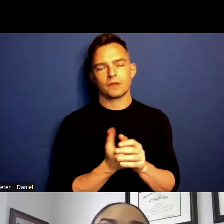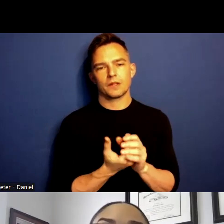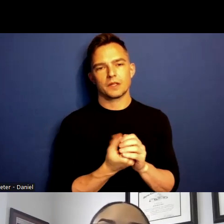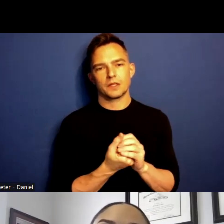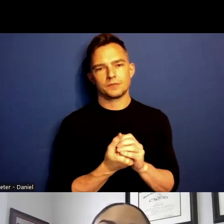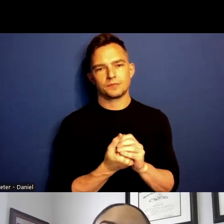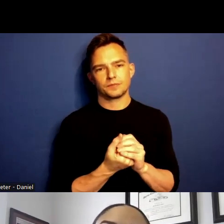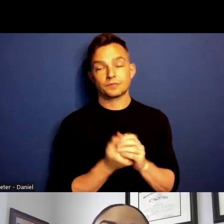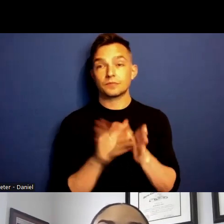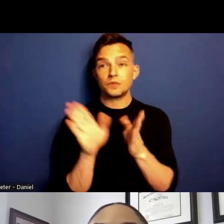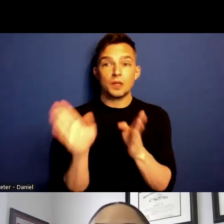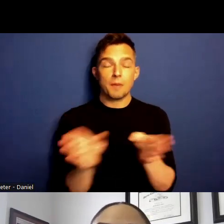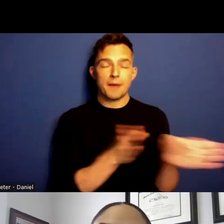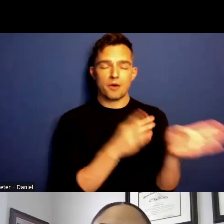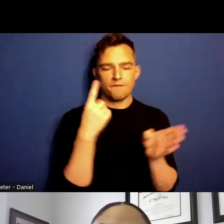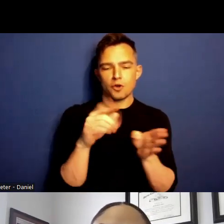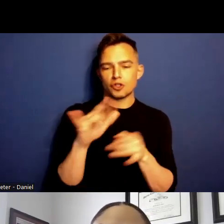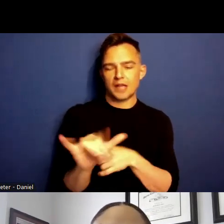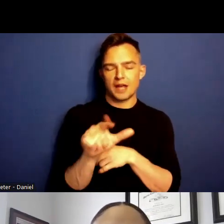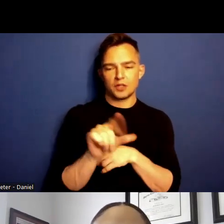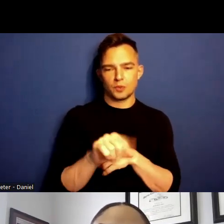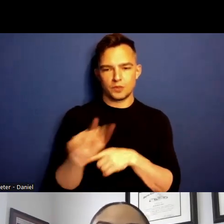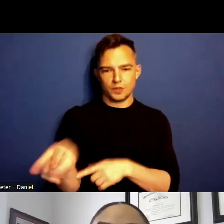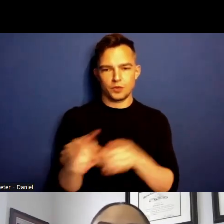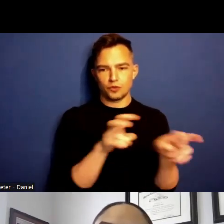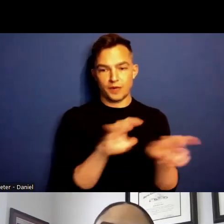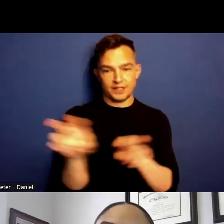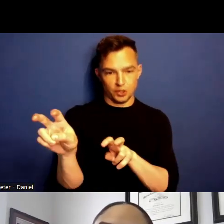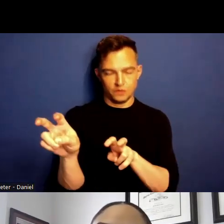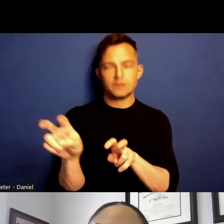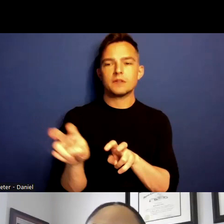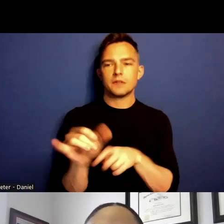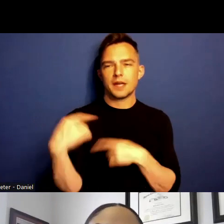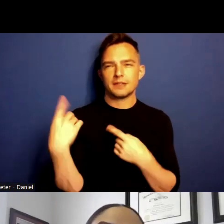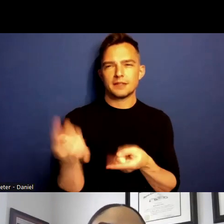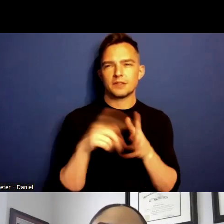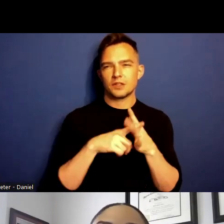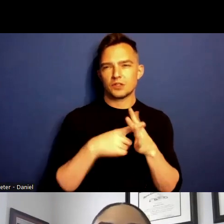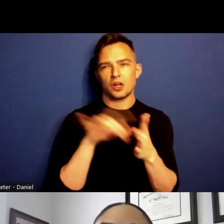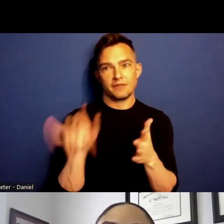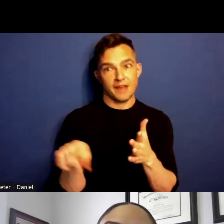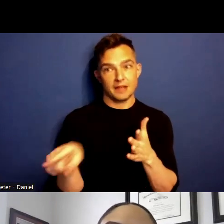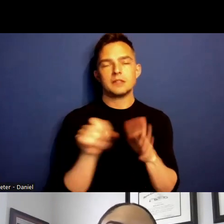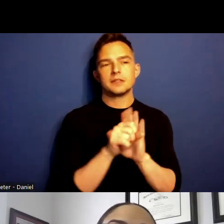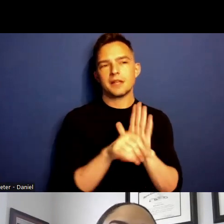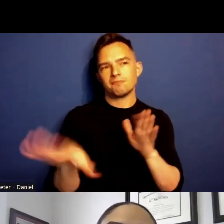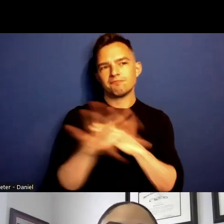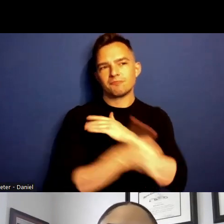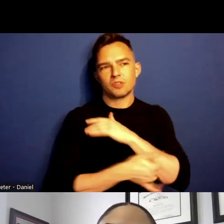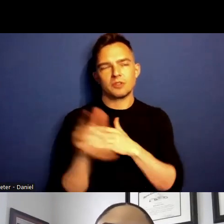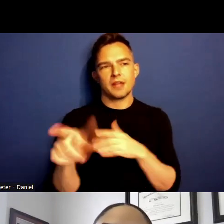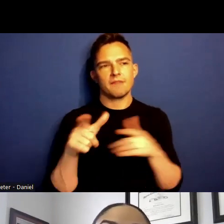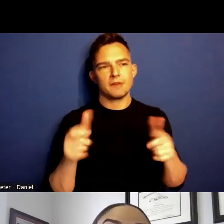In preparation for the July 2022 transition, and since the implementation, states across the country have